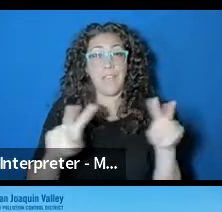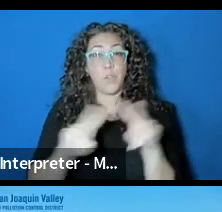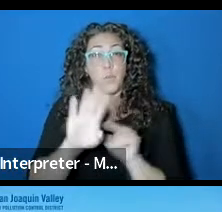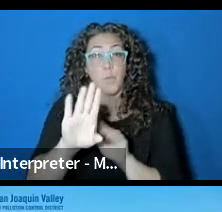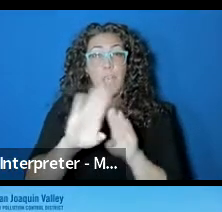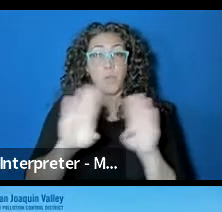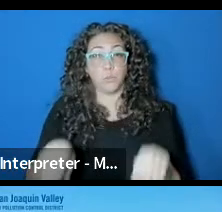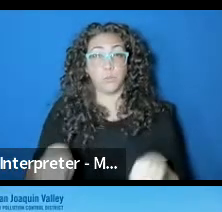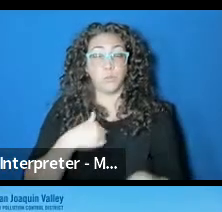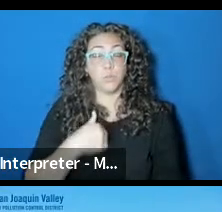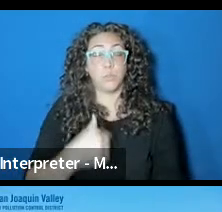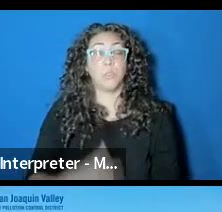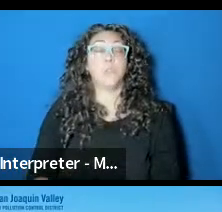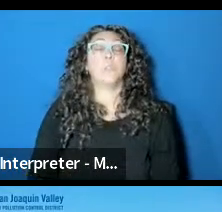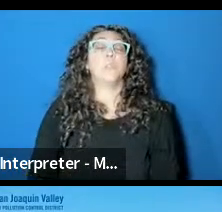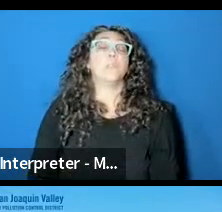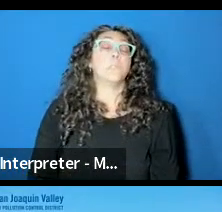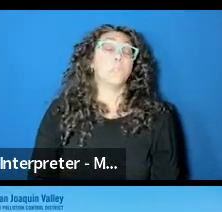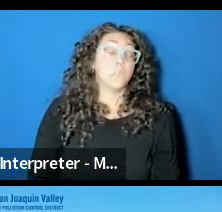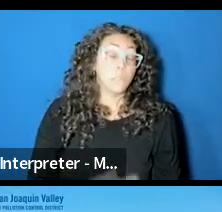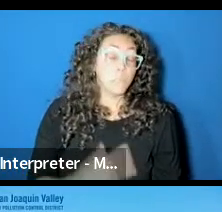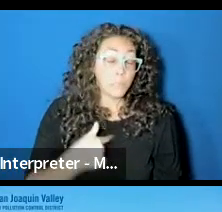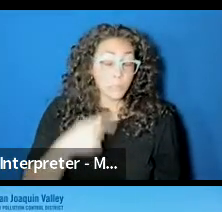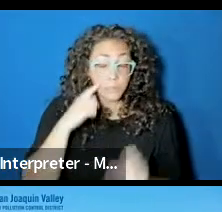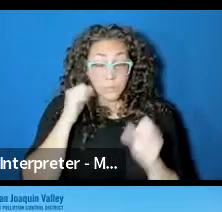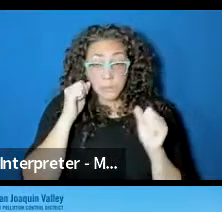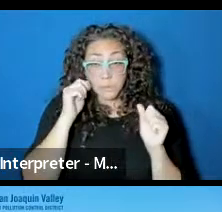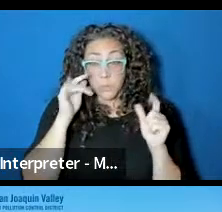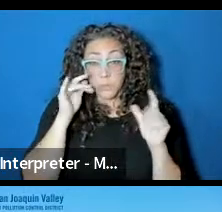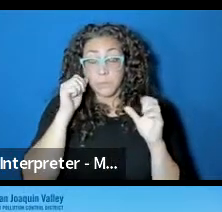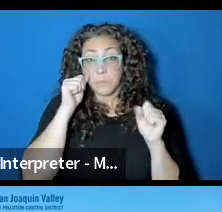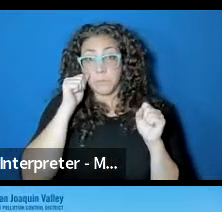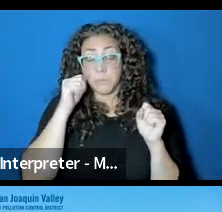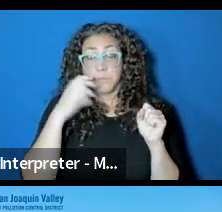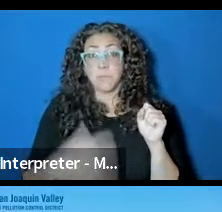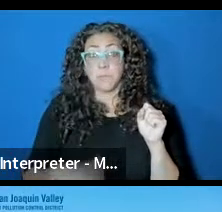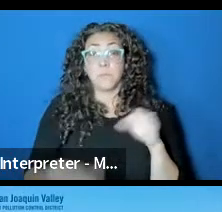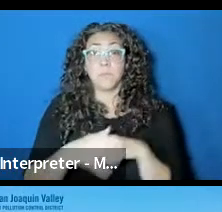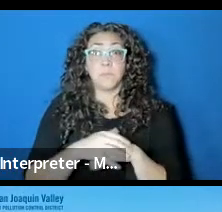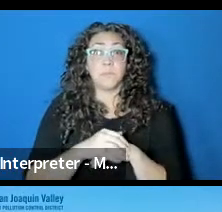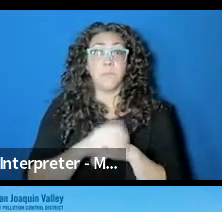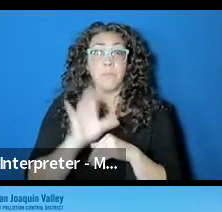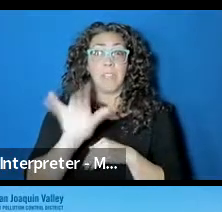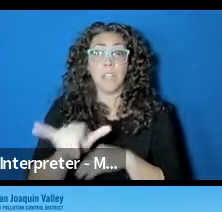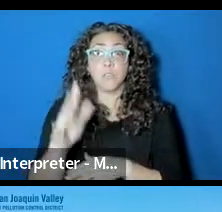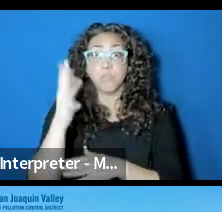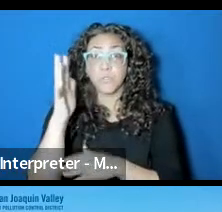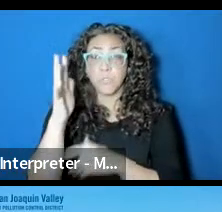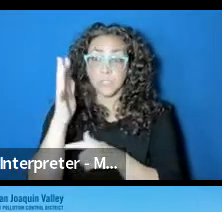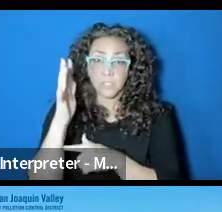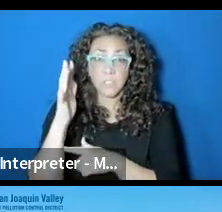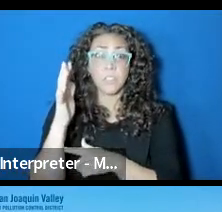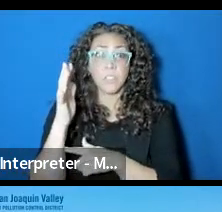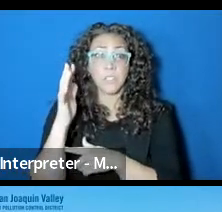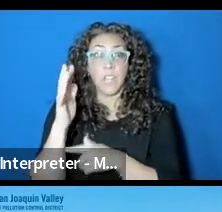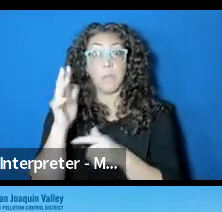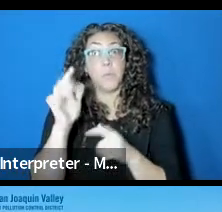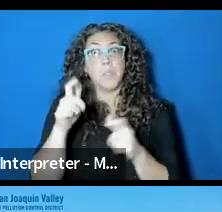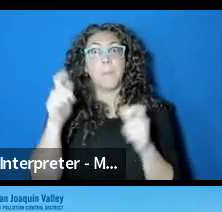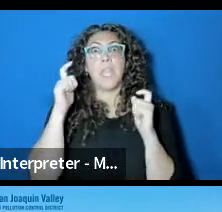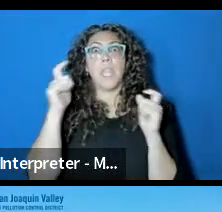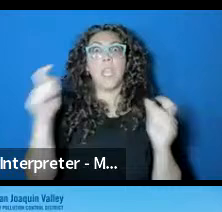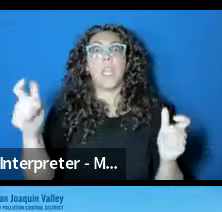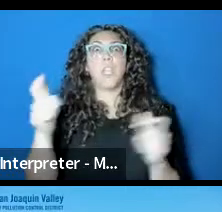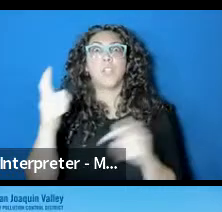And I was amazed that that tree, it was a big, huge